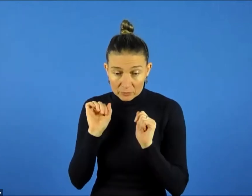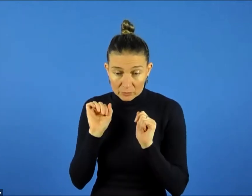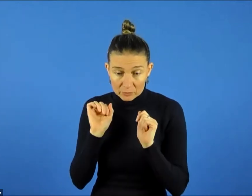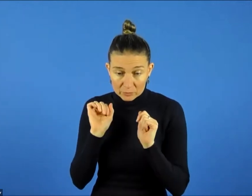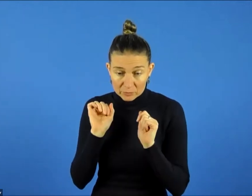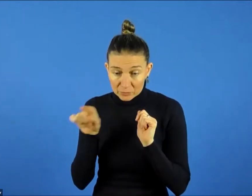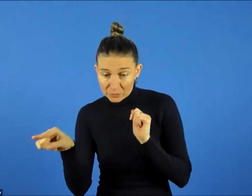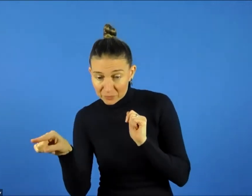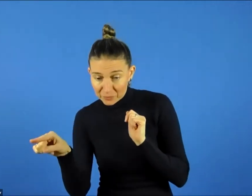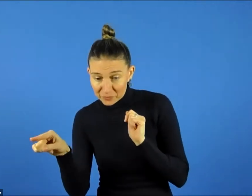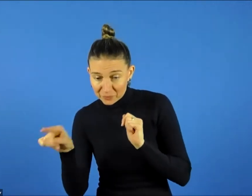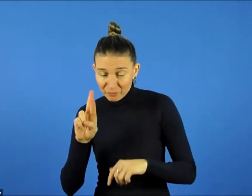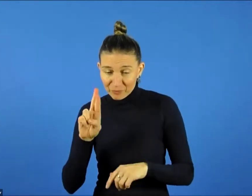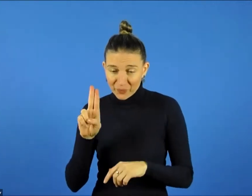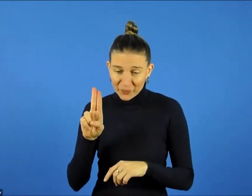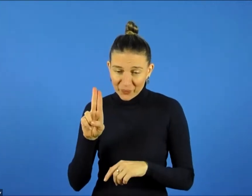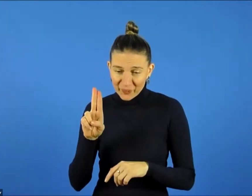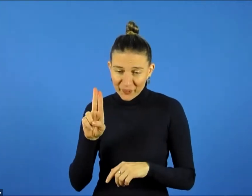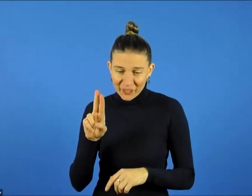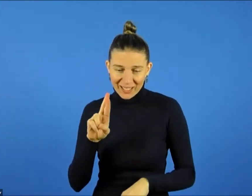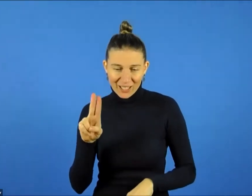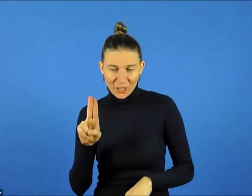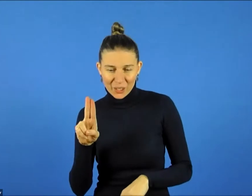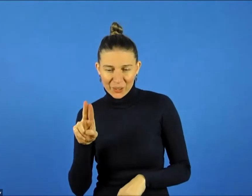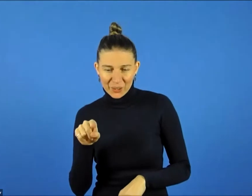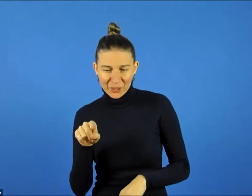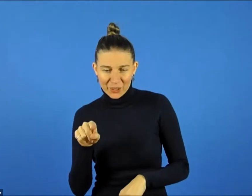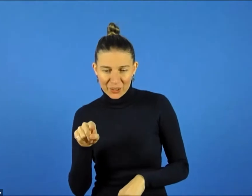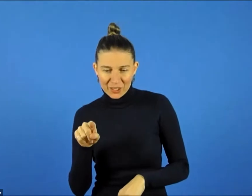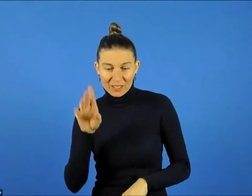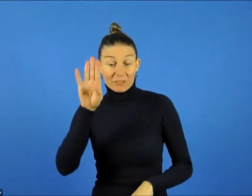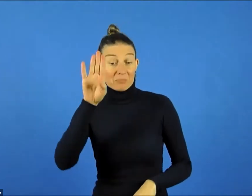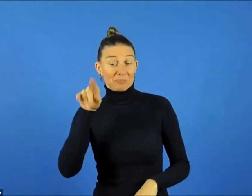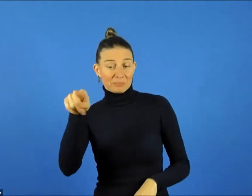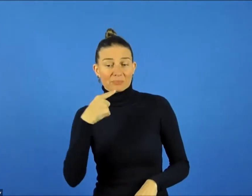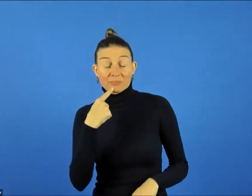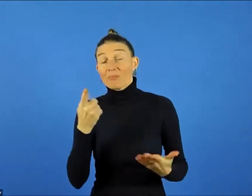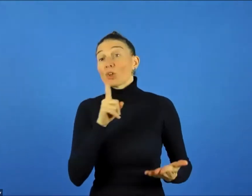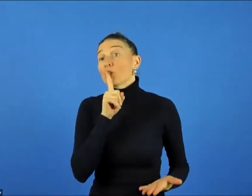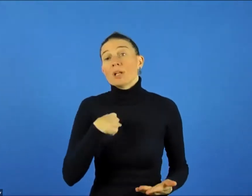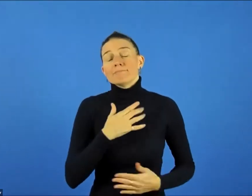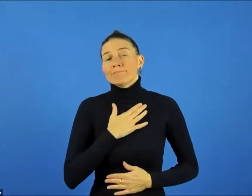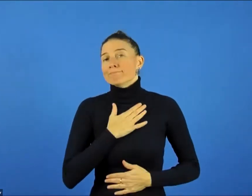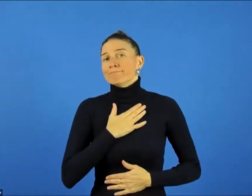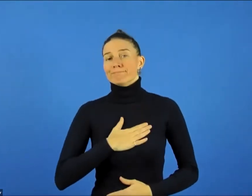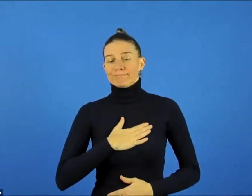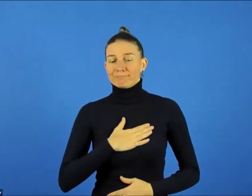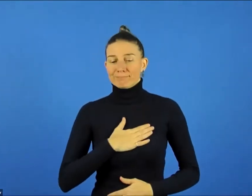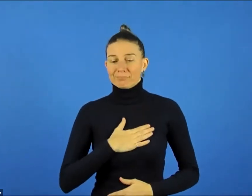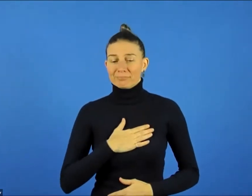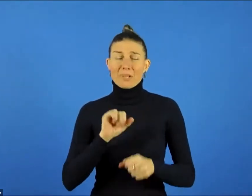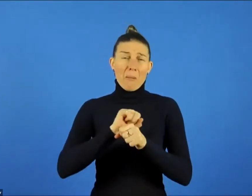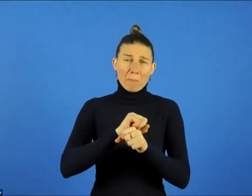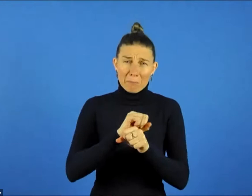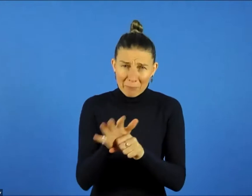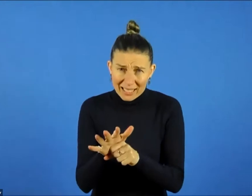No, stop. Well, also my wish, to be honest, it will be to finish the pandemic and open